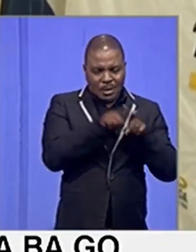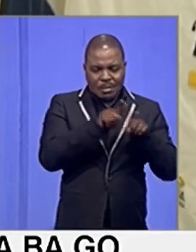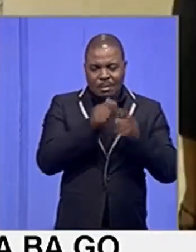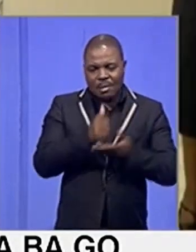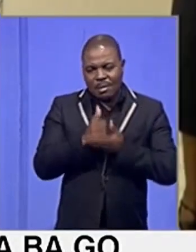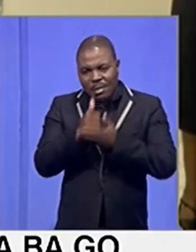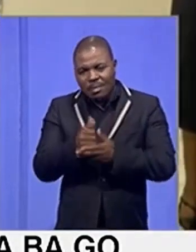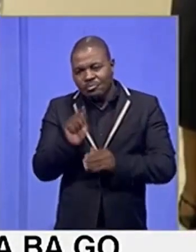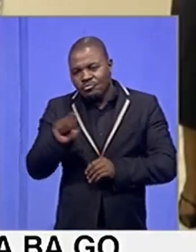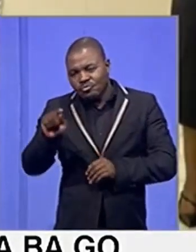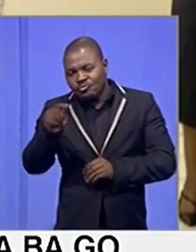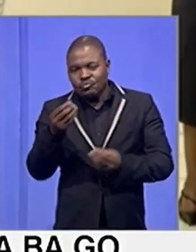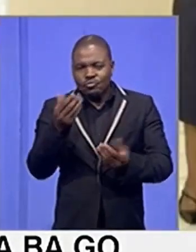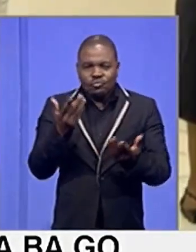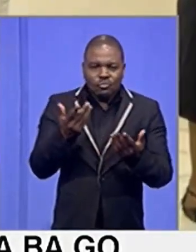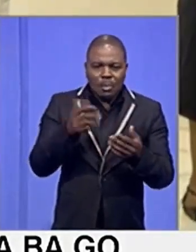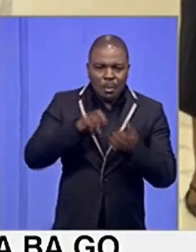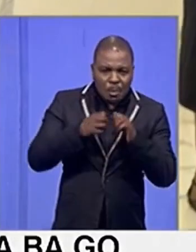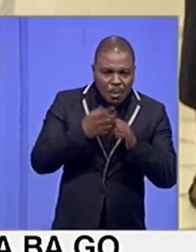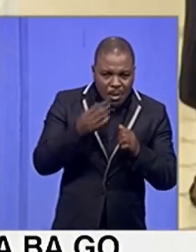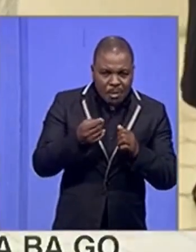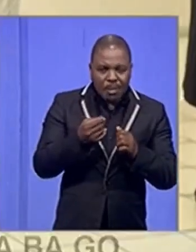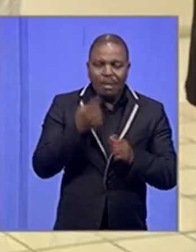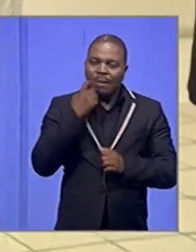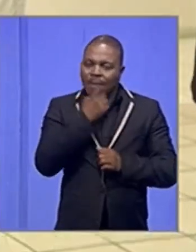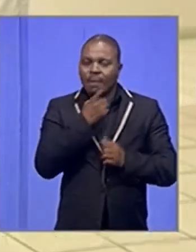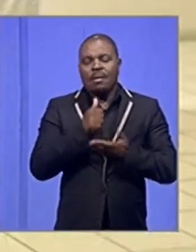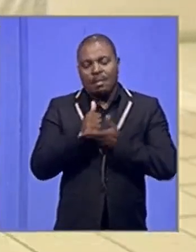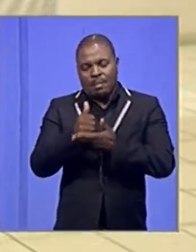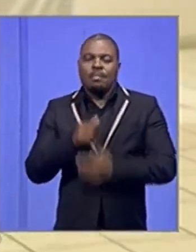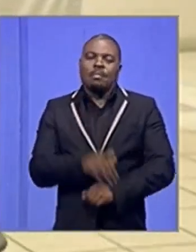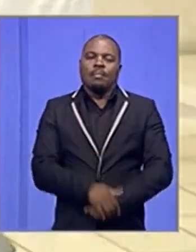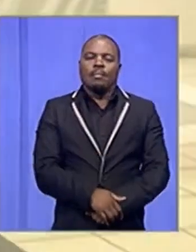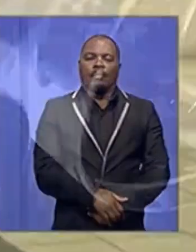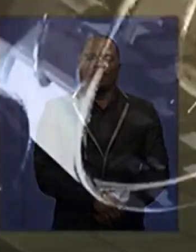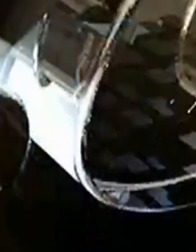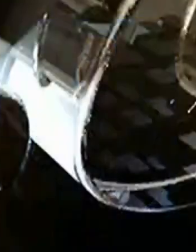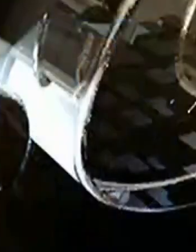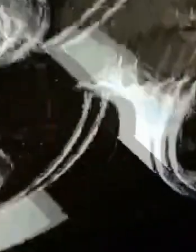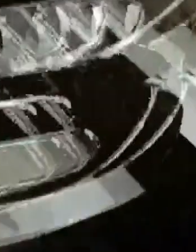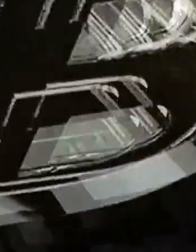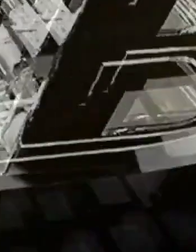ditlabakelo tsa go thuša batho bao ba itemogela go mathata a meno.